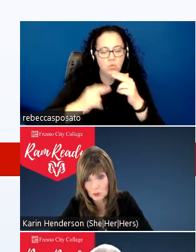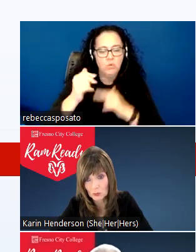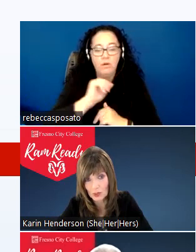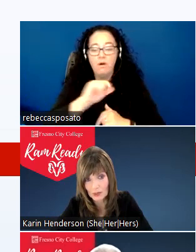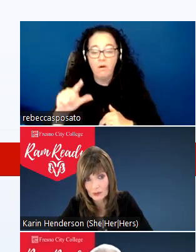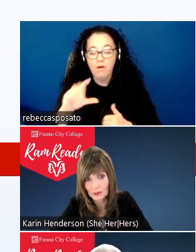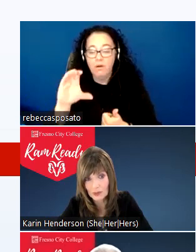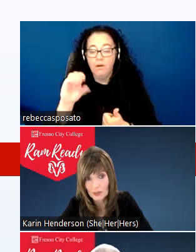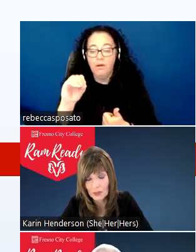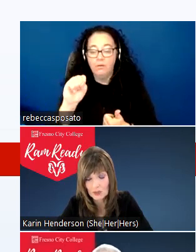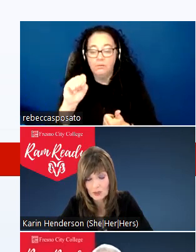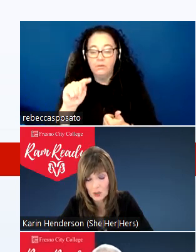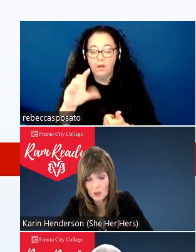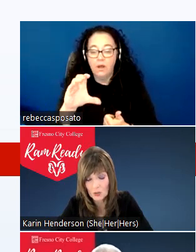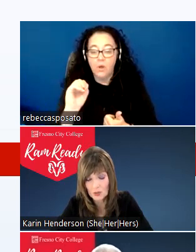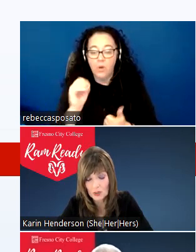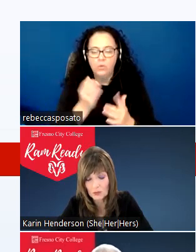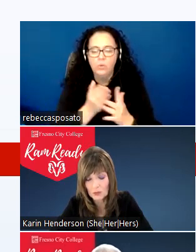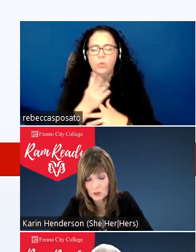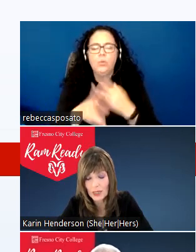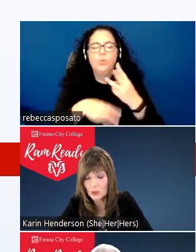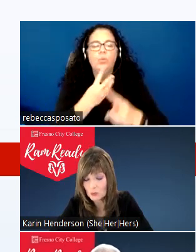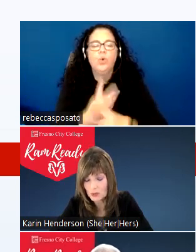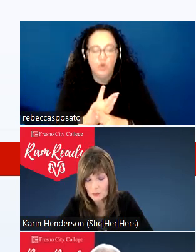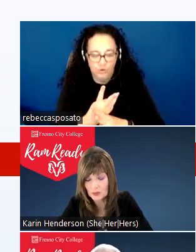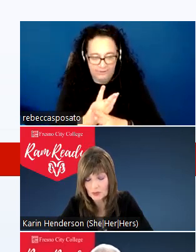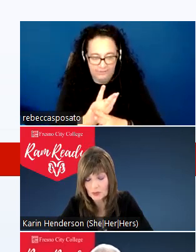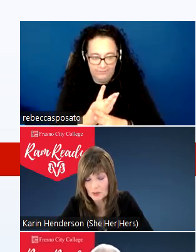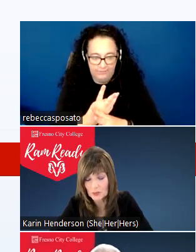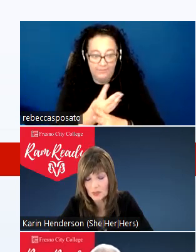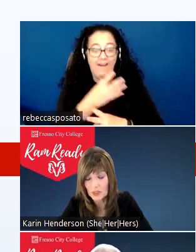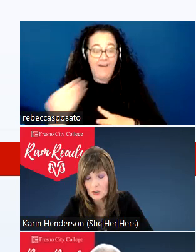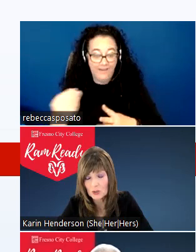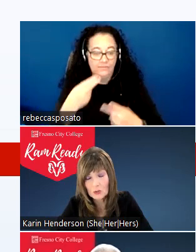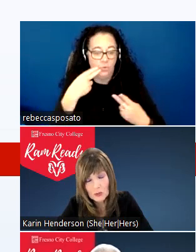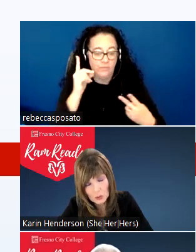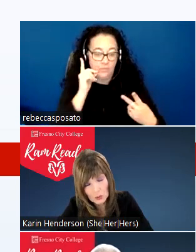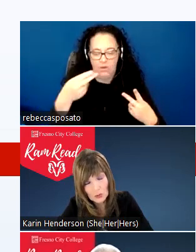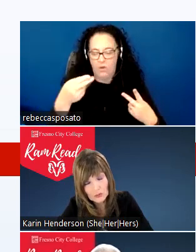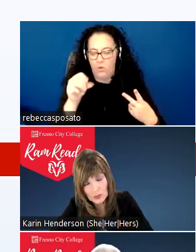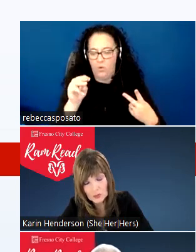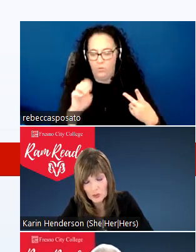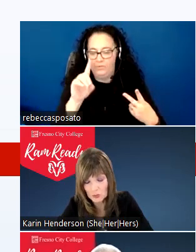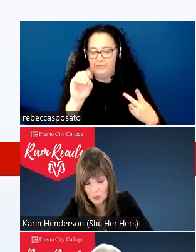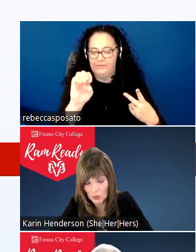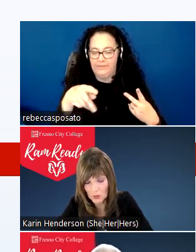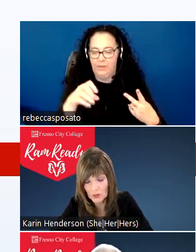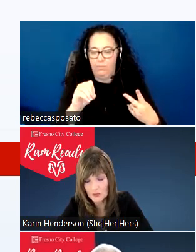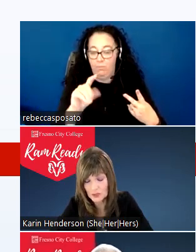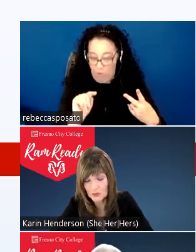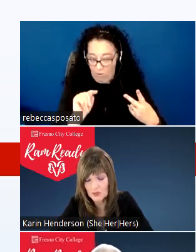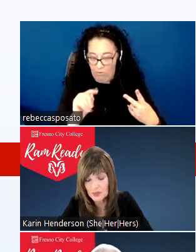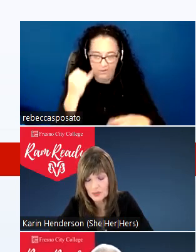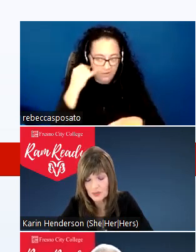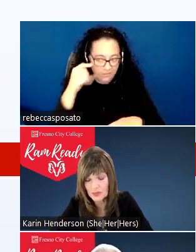Costco's worldwide. So if you, and Home Depot's, excuse me. So if you or if someone you know